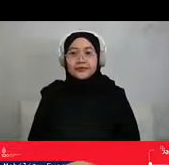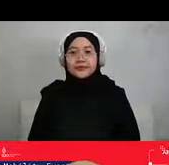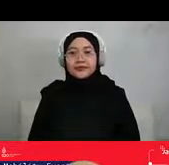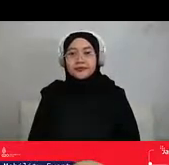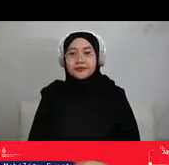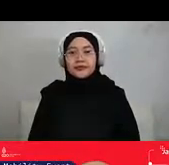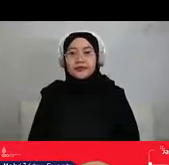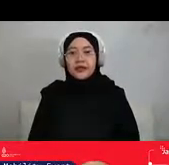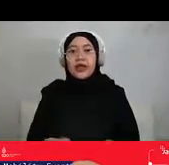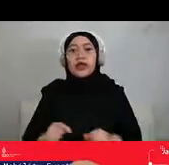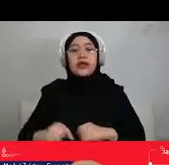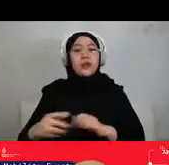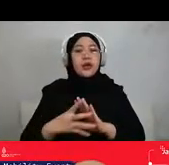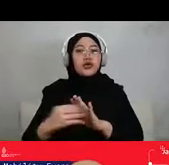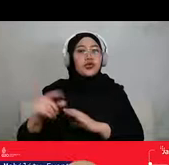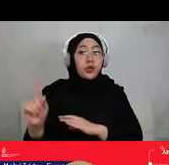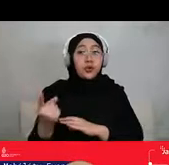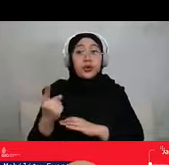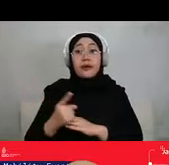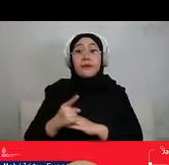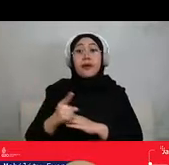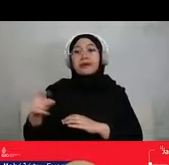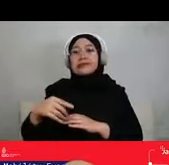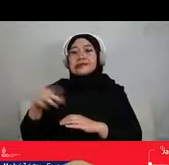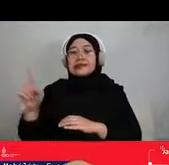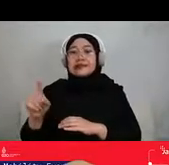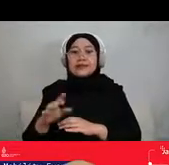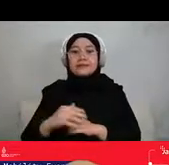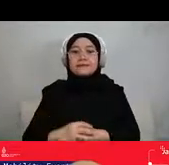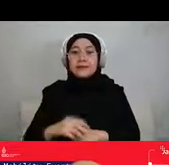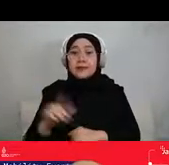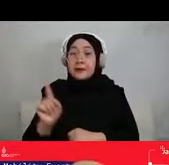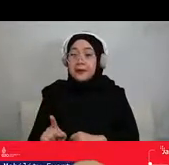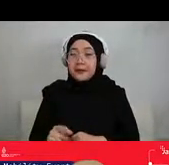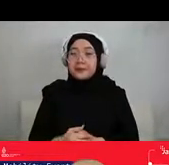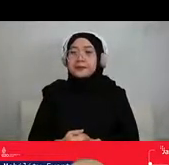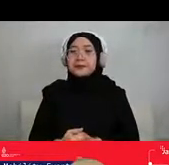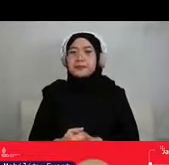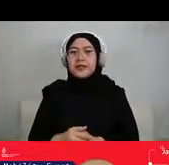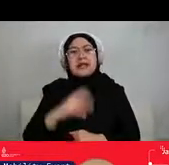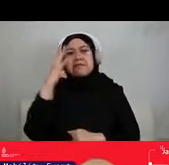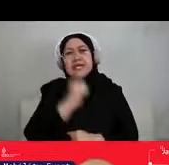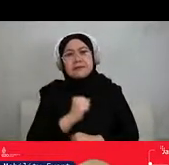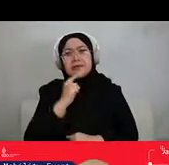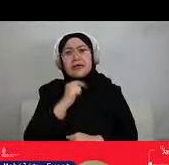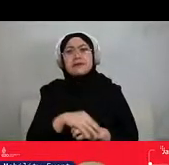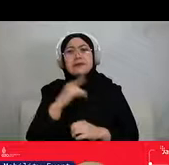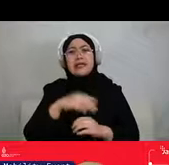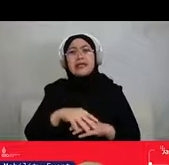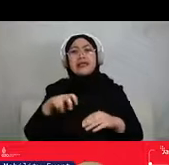line. They are quite similar to trams that a lot of cities had some time back. I think we have moved out from